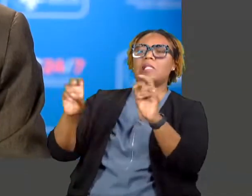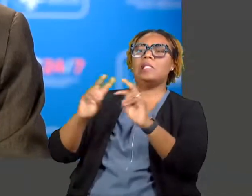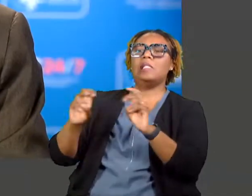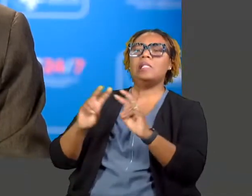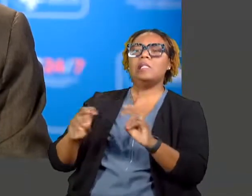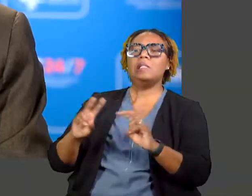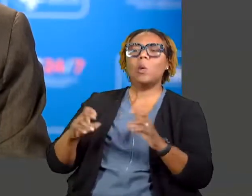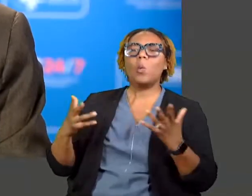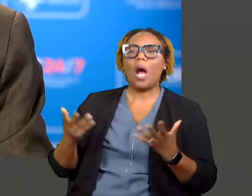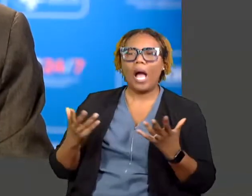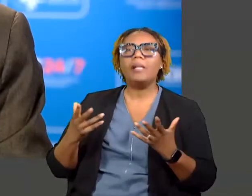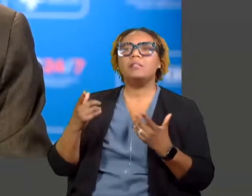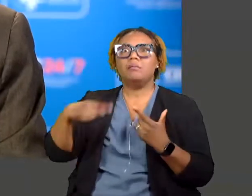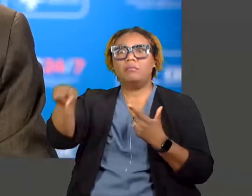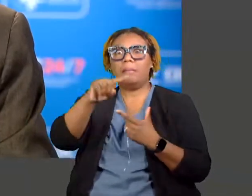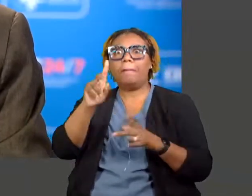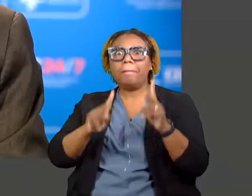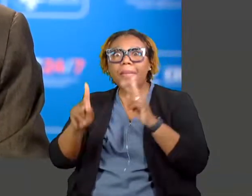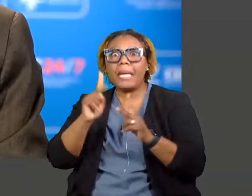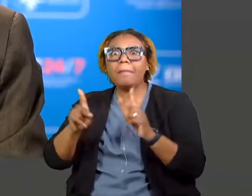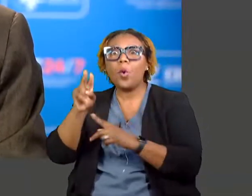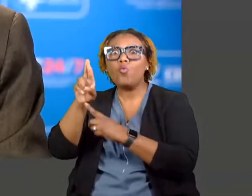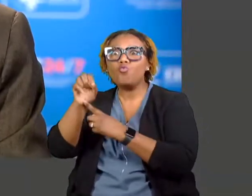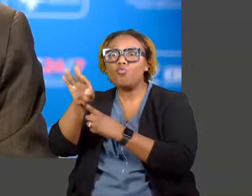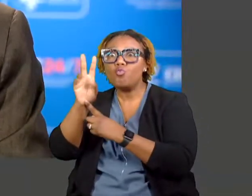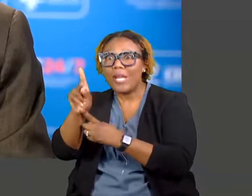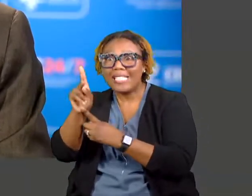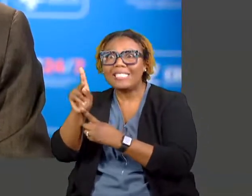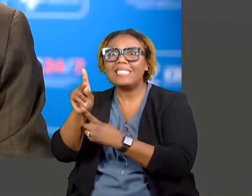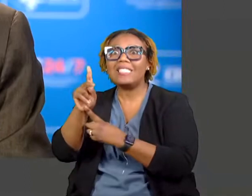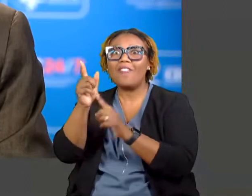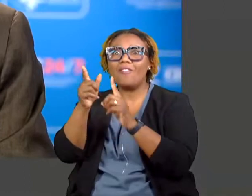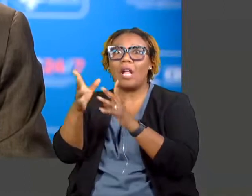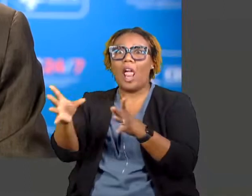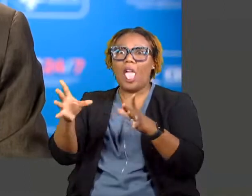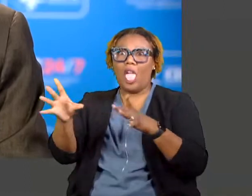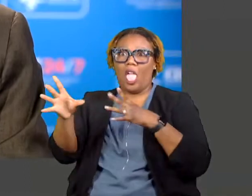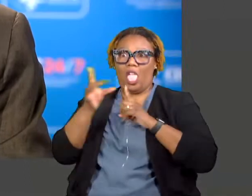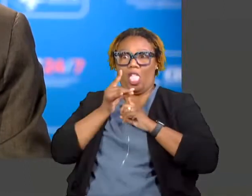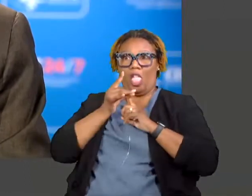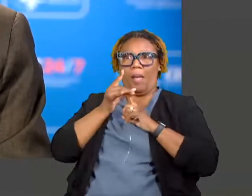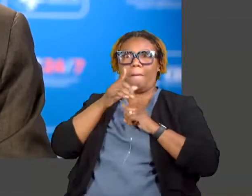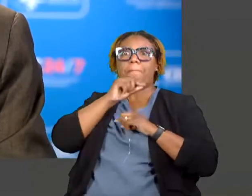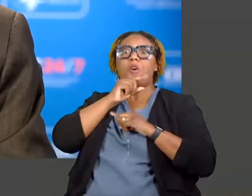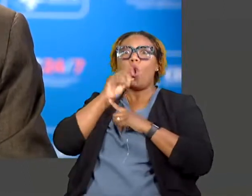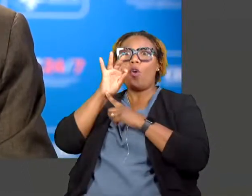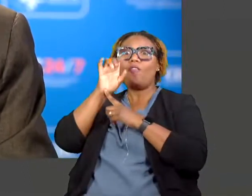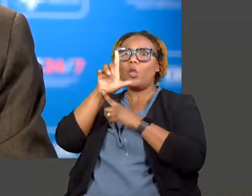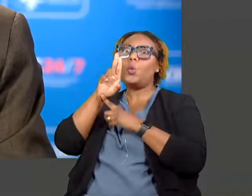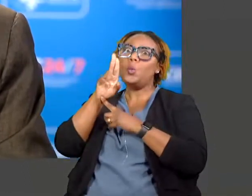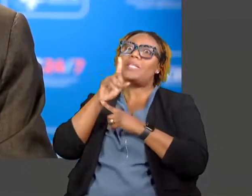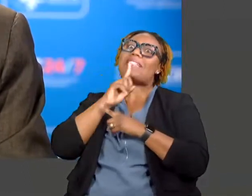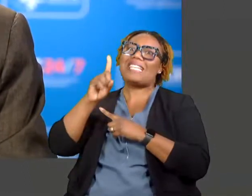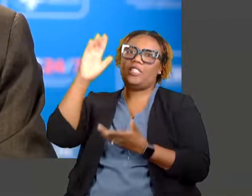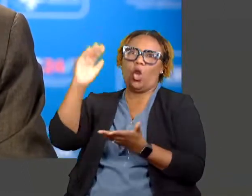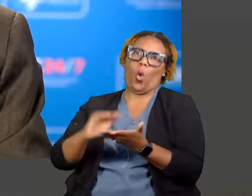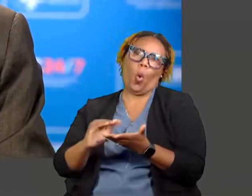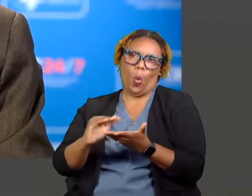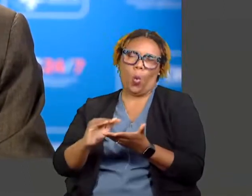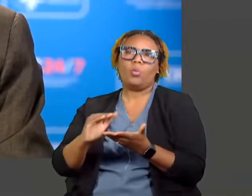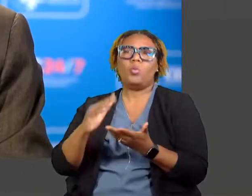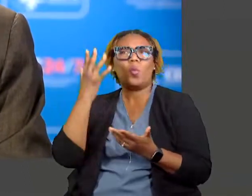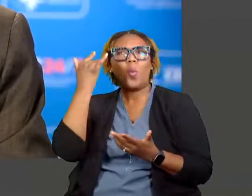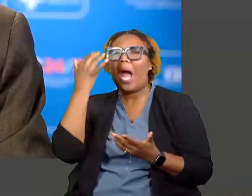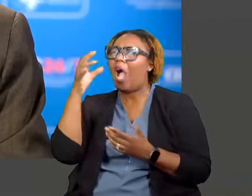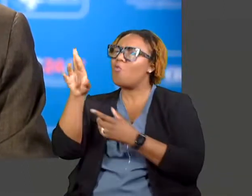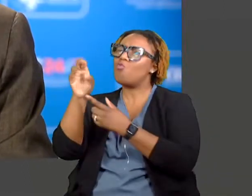public from bird flu is low. And that is in part because it's rare for people to get infected with bird flu